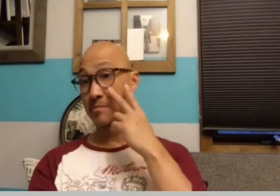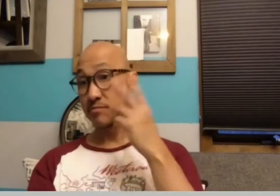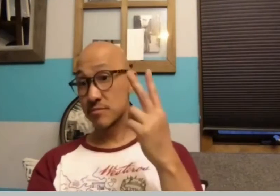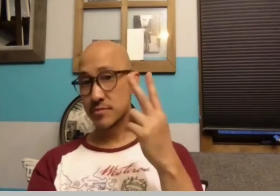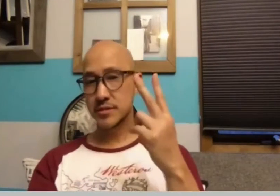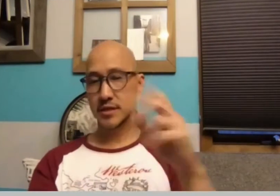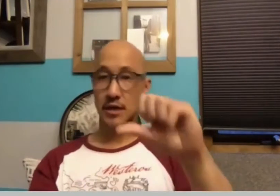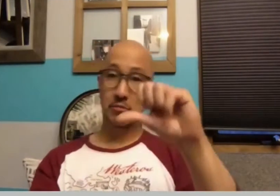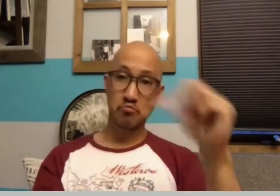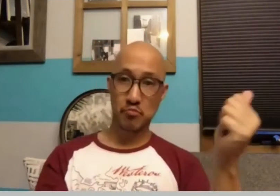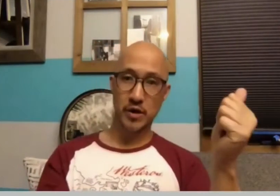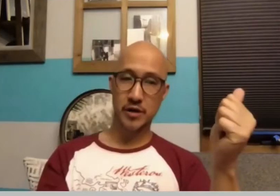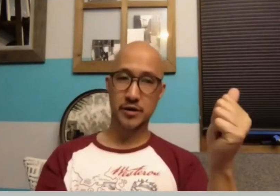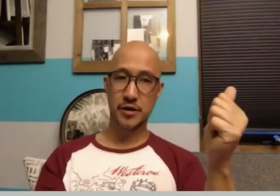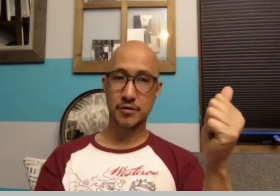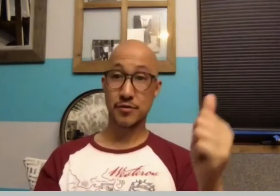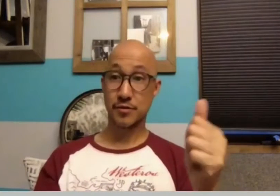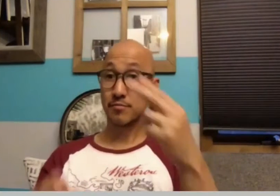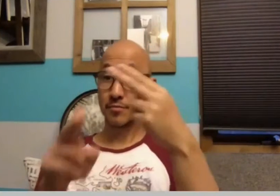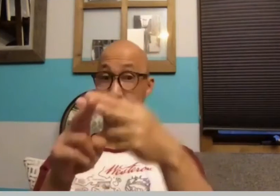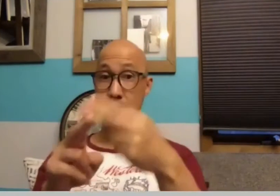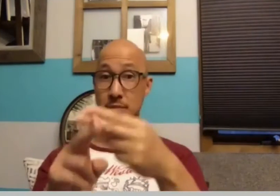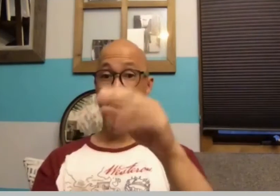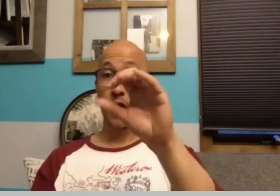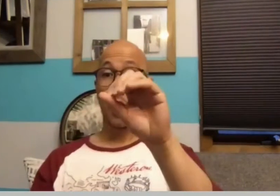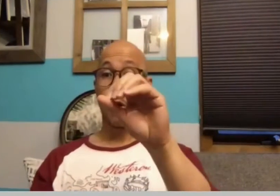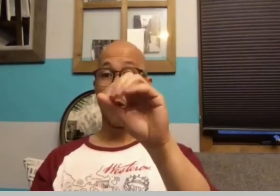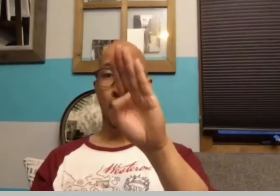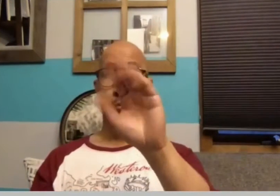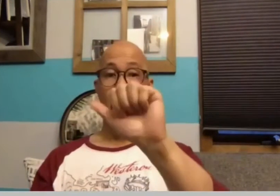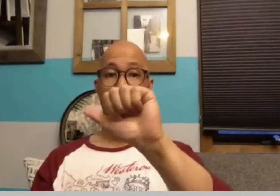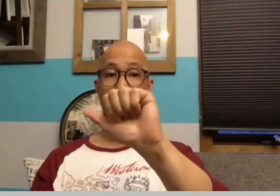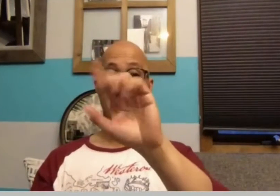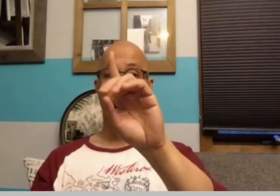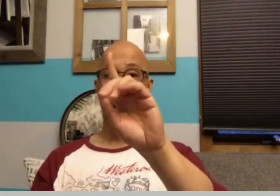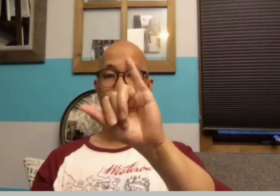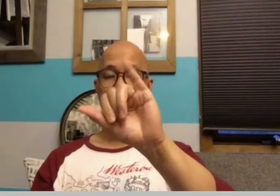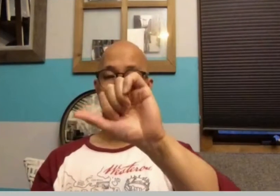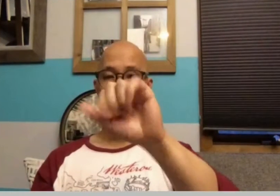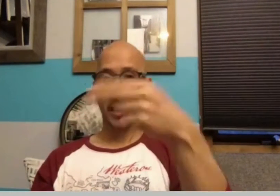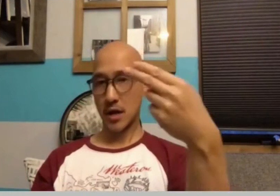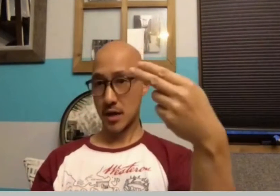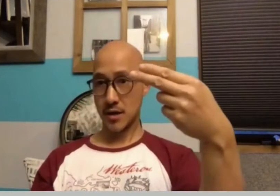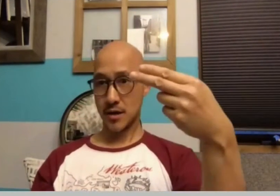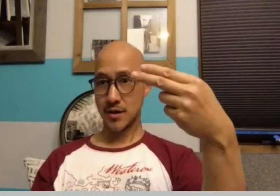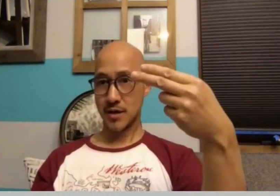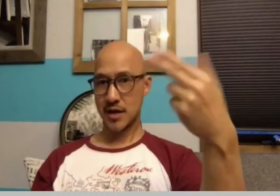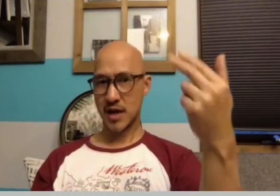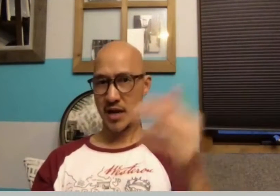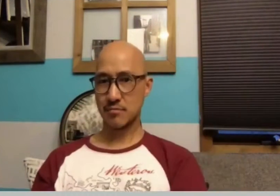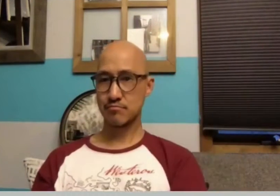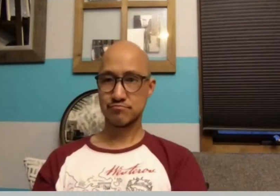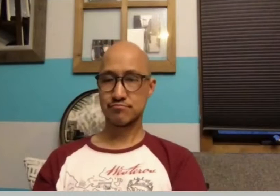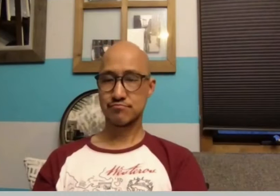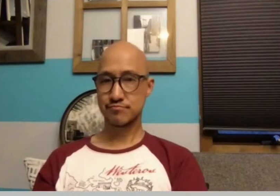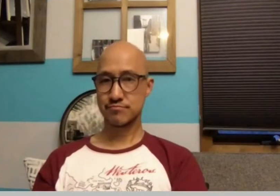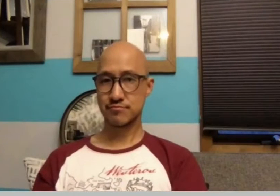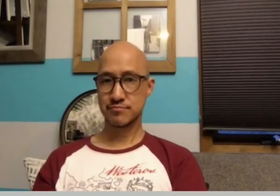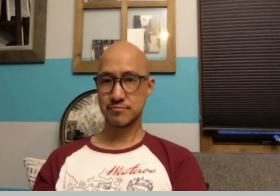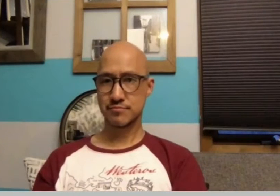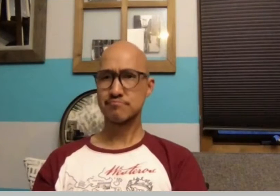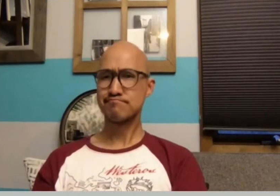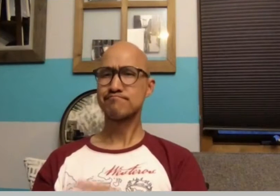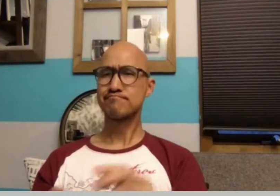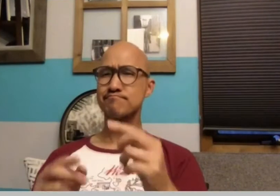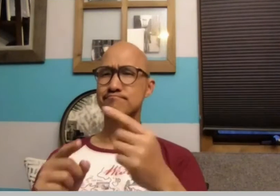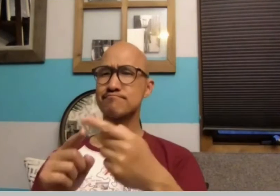books. Obadiah is a single chapter, the shortest Old Testament book, and neither one really dates themselves very well. There was an Obadiah